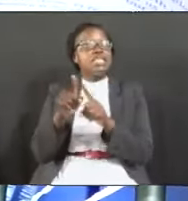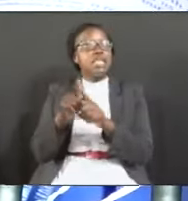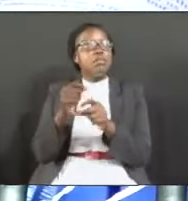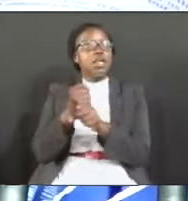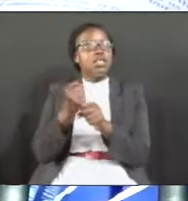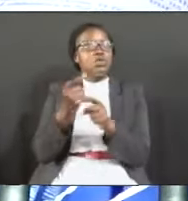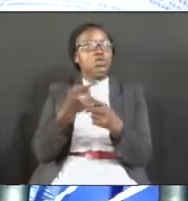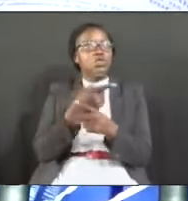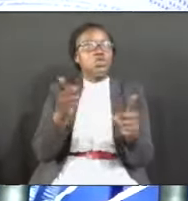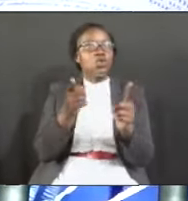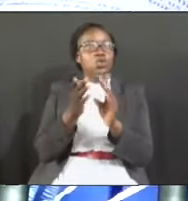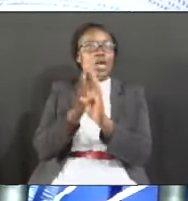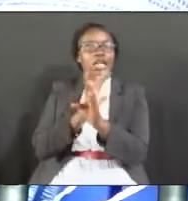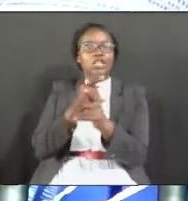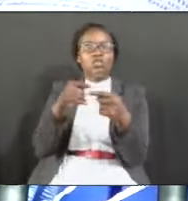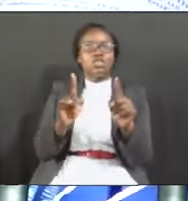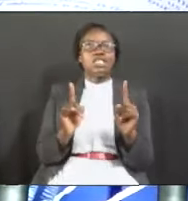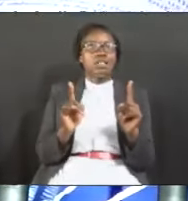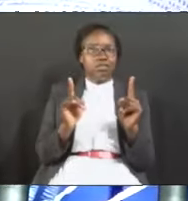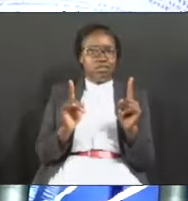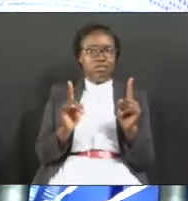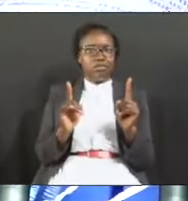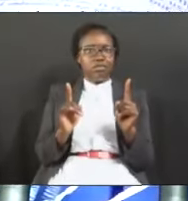need you to align yourself.